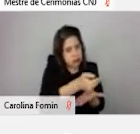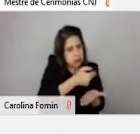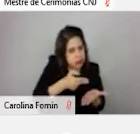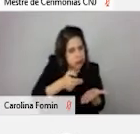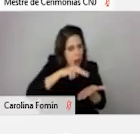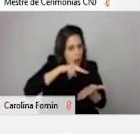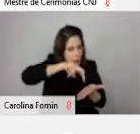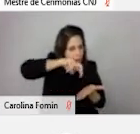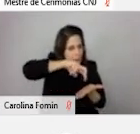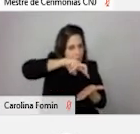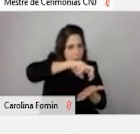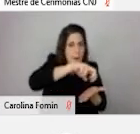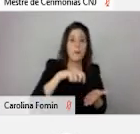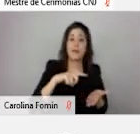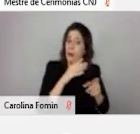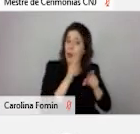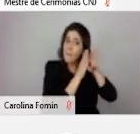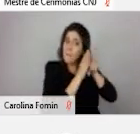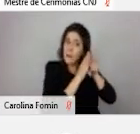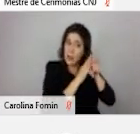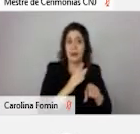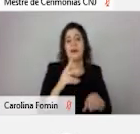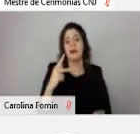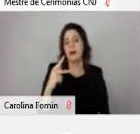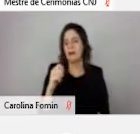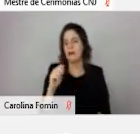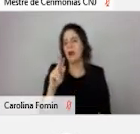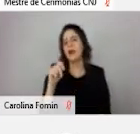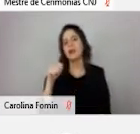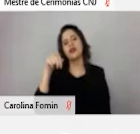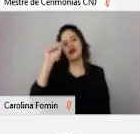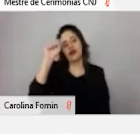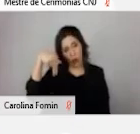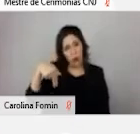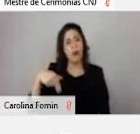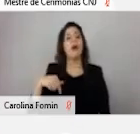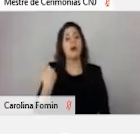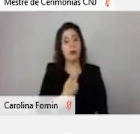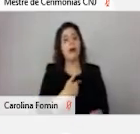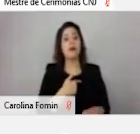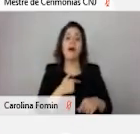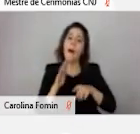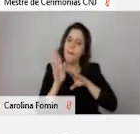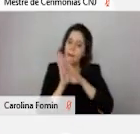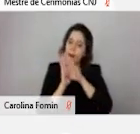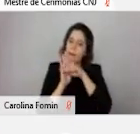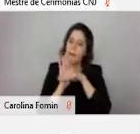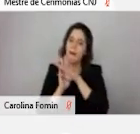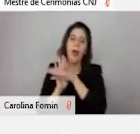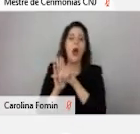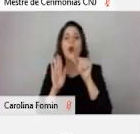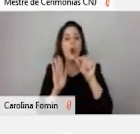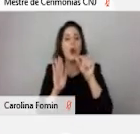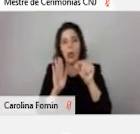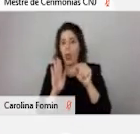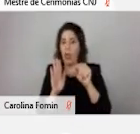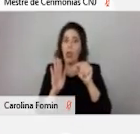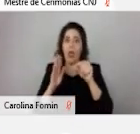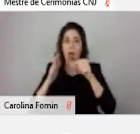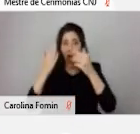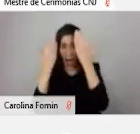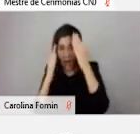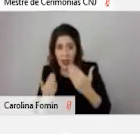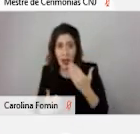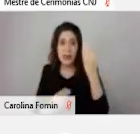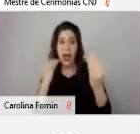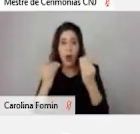in Parkinson's research and is a glimpse of what is possible on a much larger scale to analyze the data of huge populations